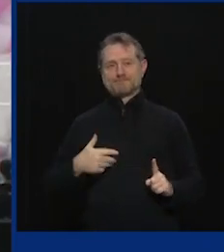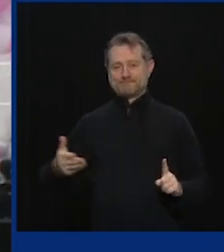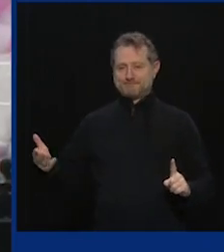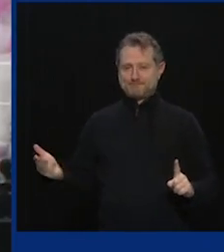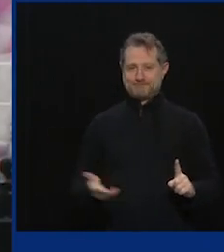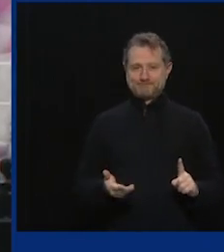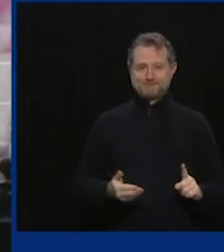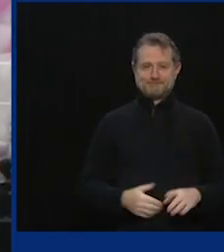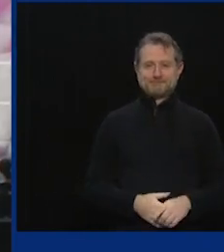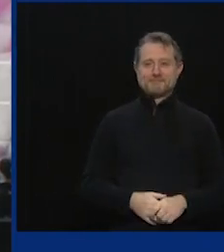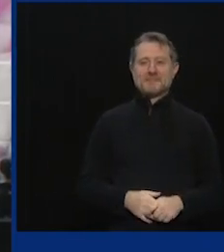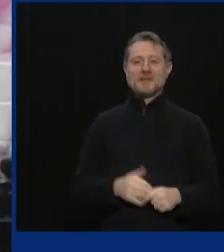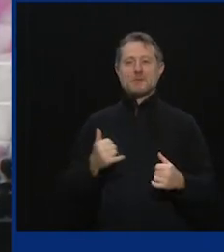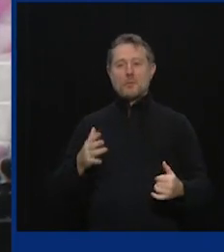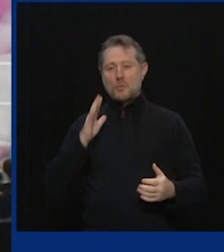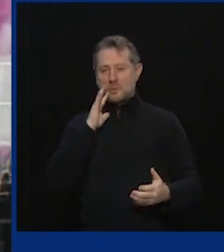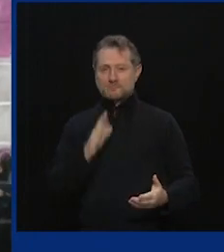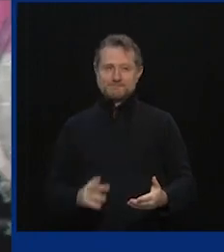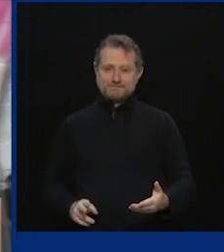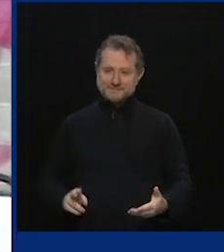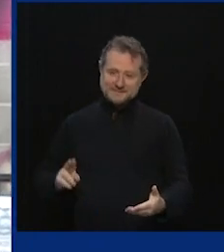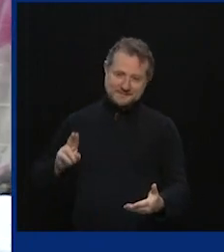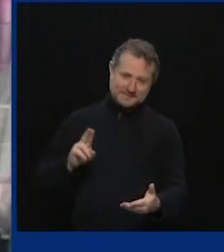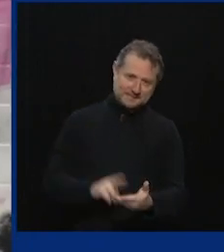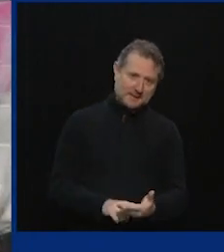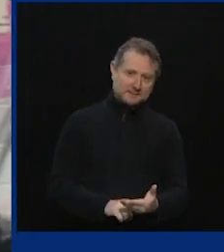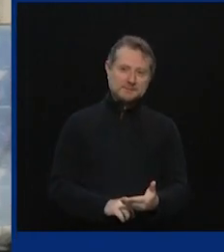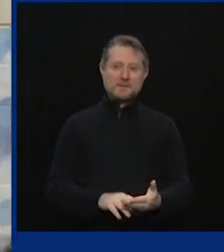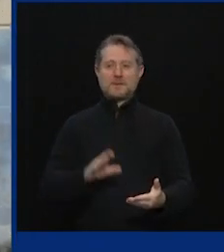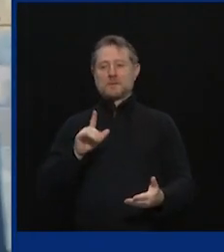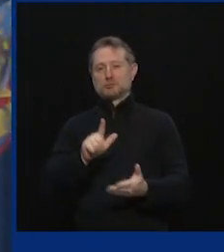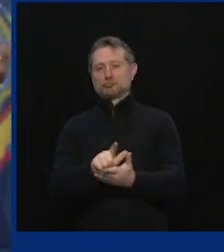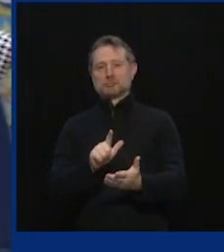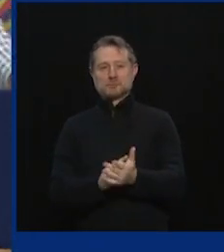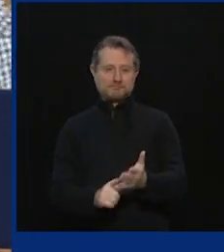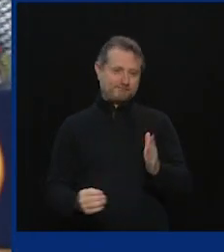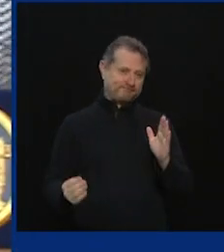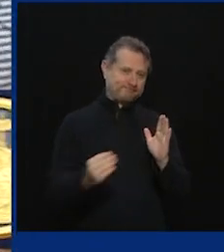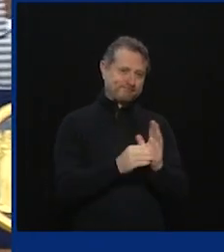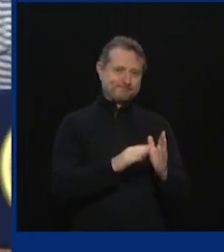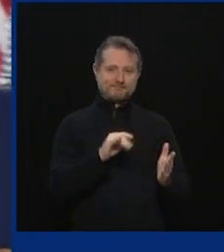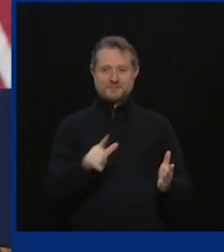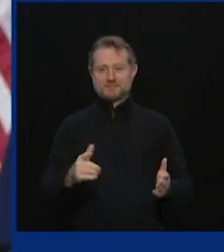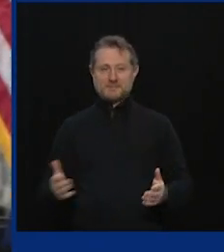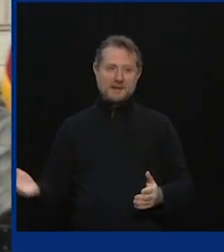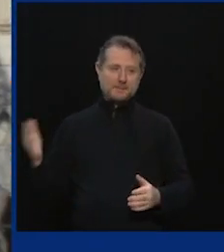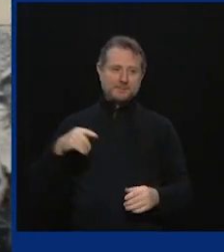Governor Hochul will now sign the legislation. If my colleagues would come over.